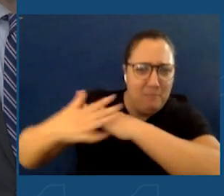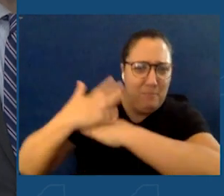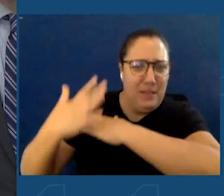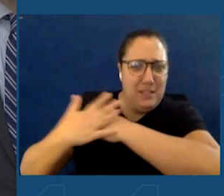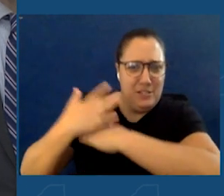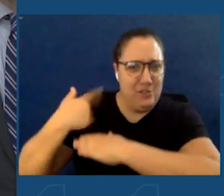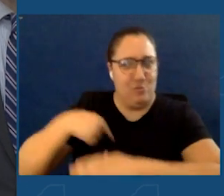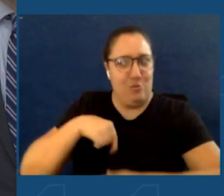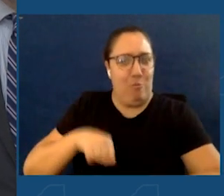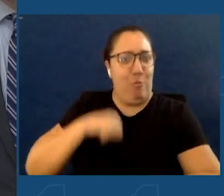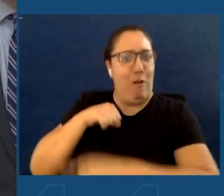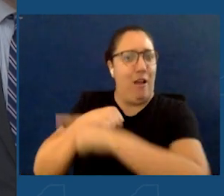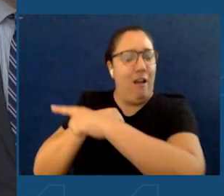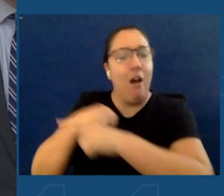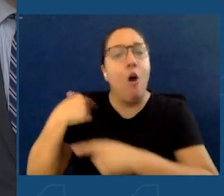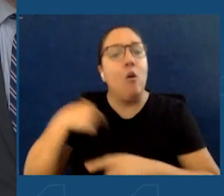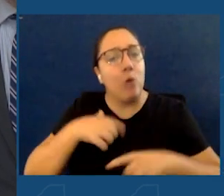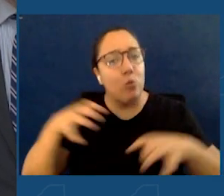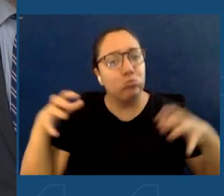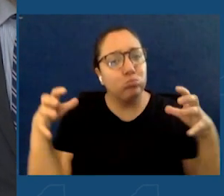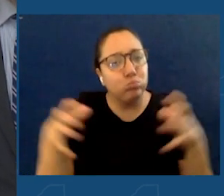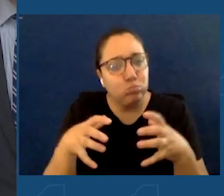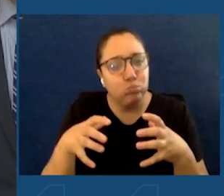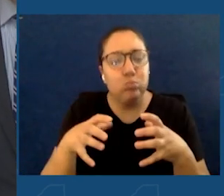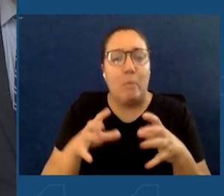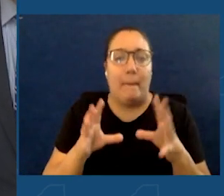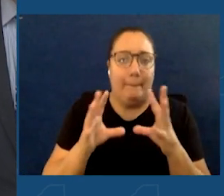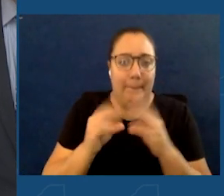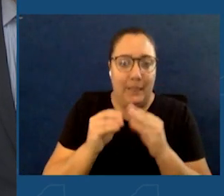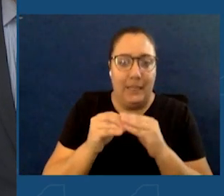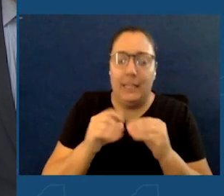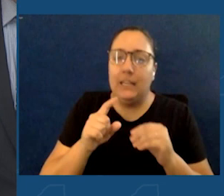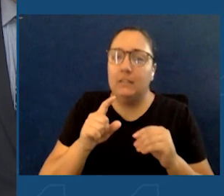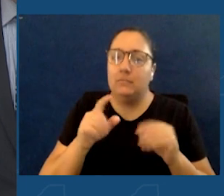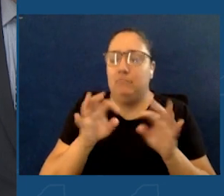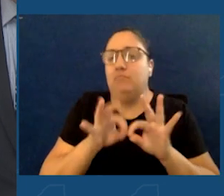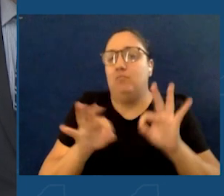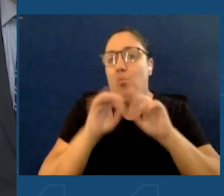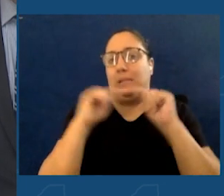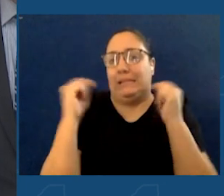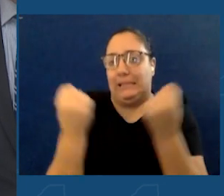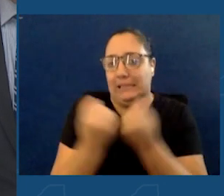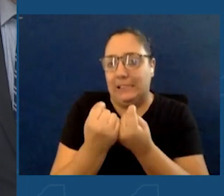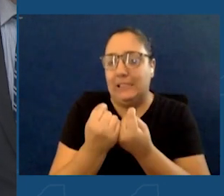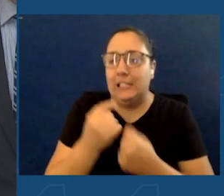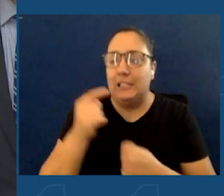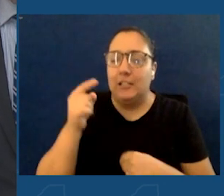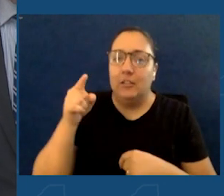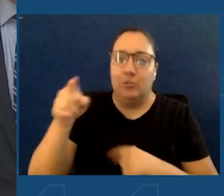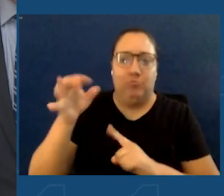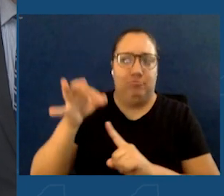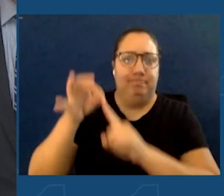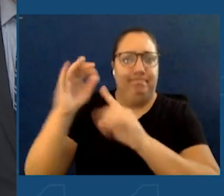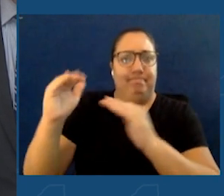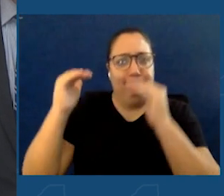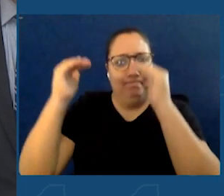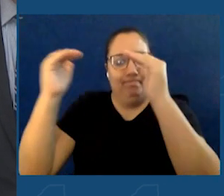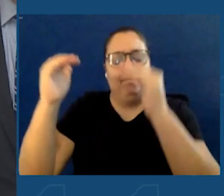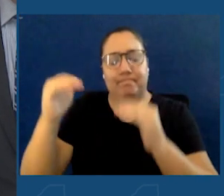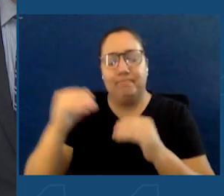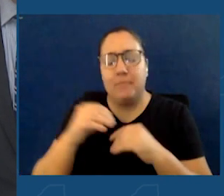we convened members of a seasoned team of individuals, professionals, and utilities and others, elected